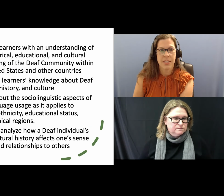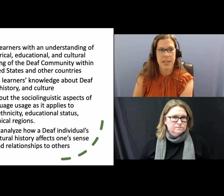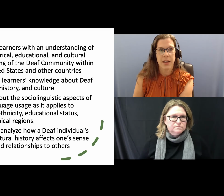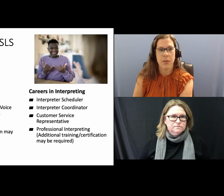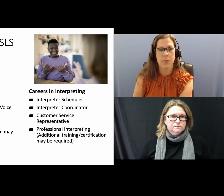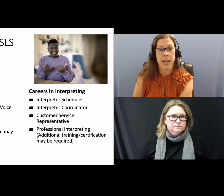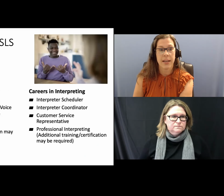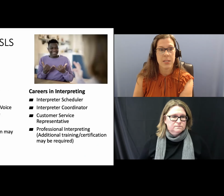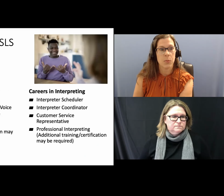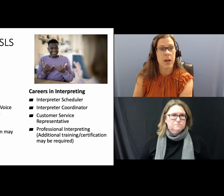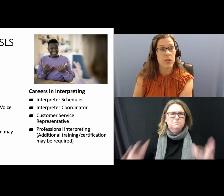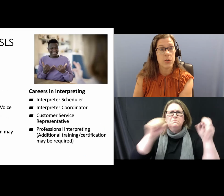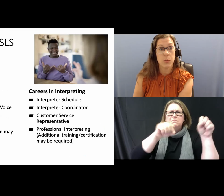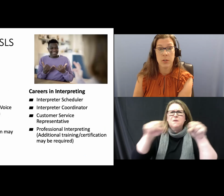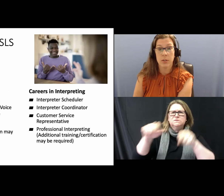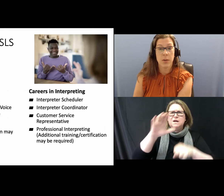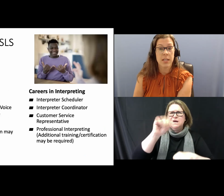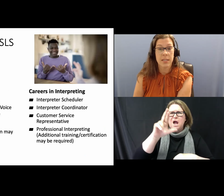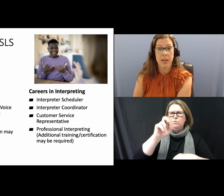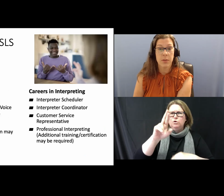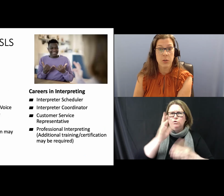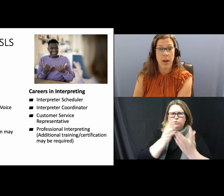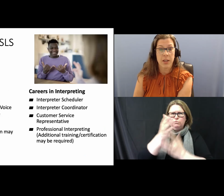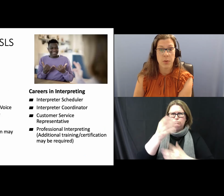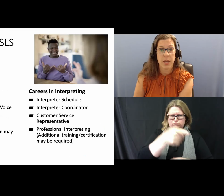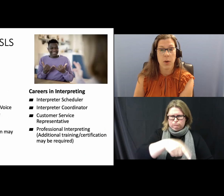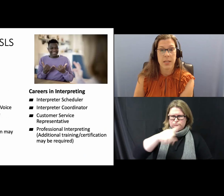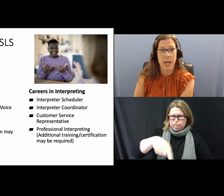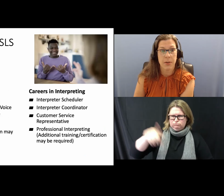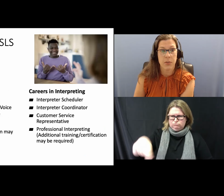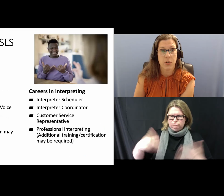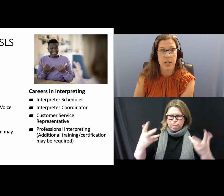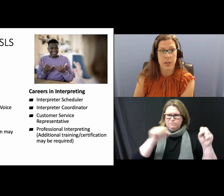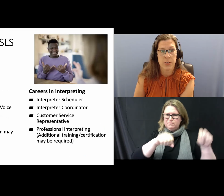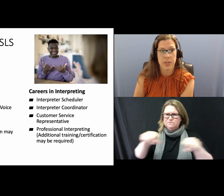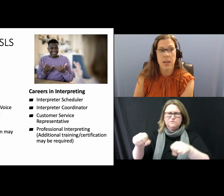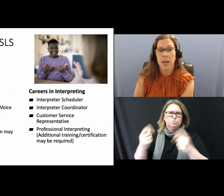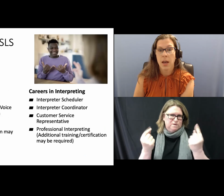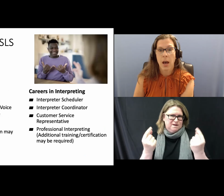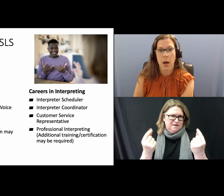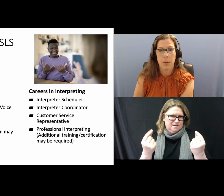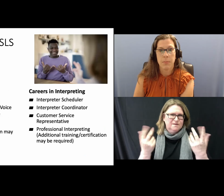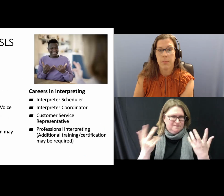And this is kind of next what it's like when you graduate, what type of careers